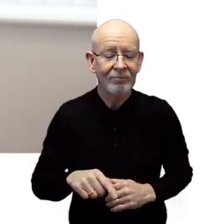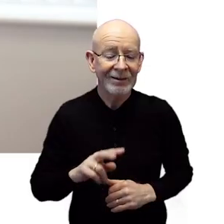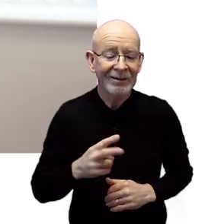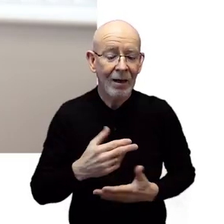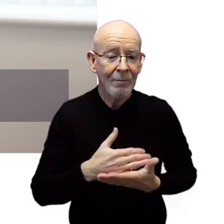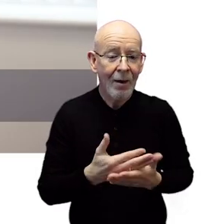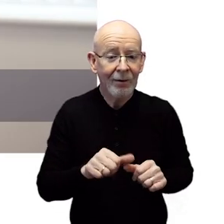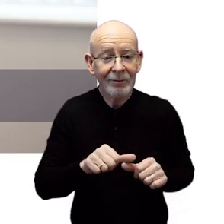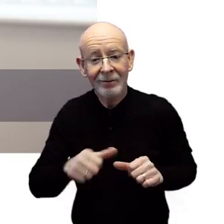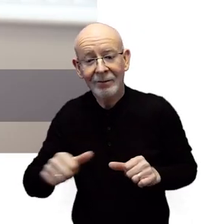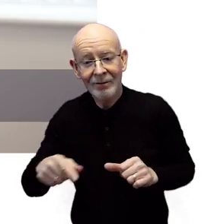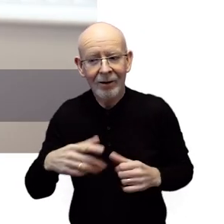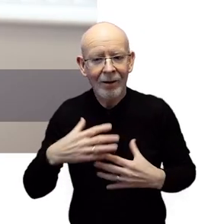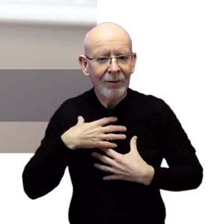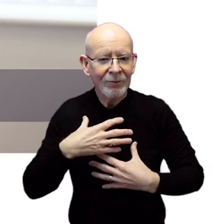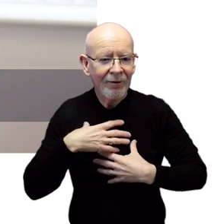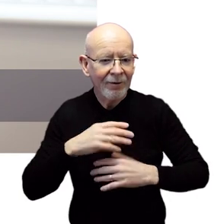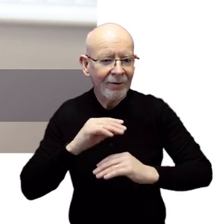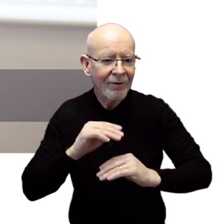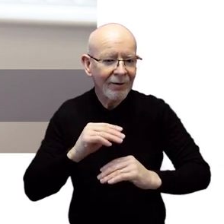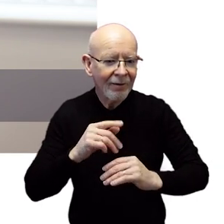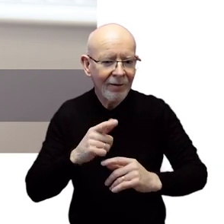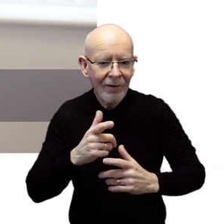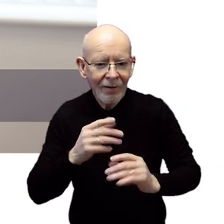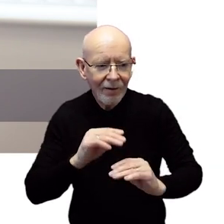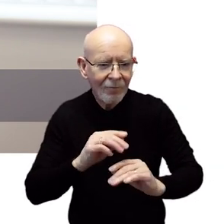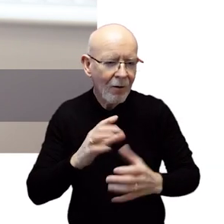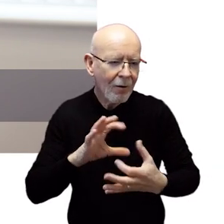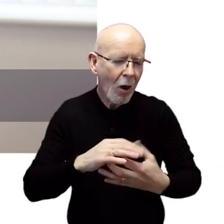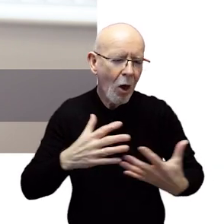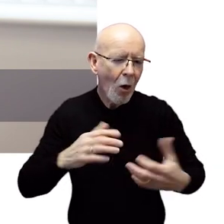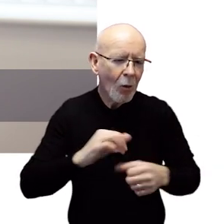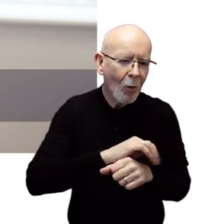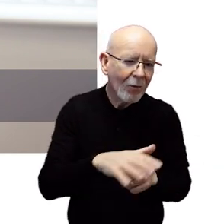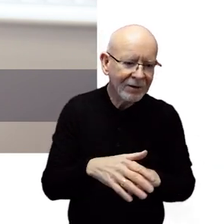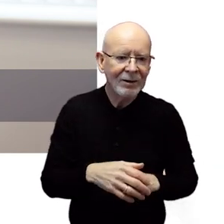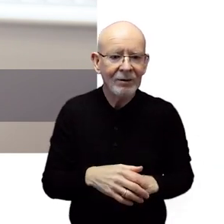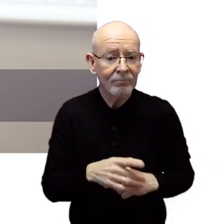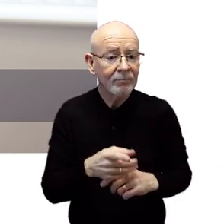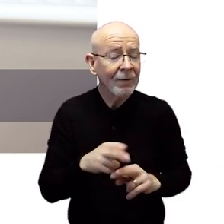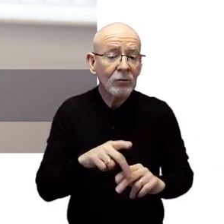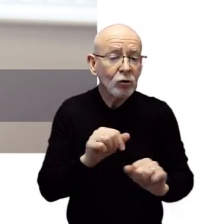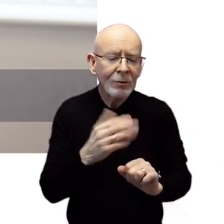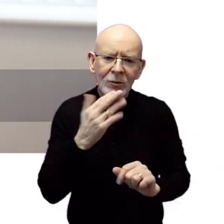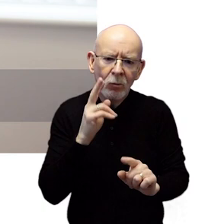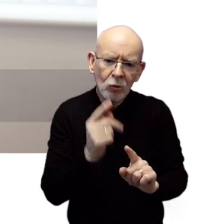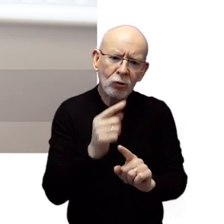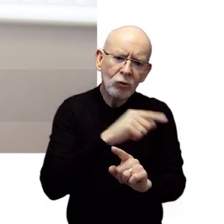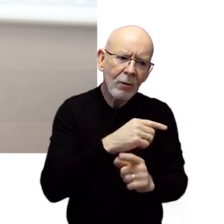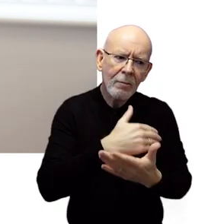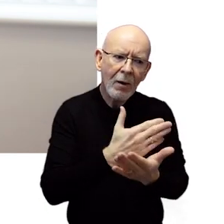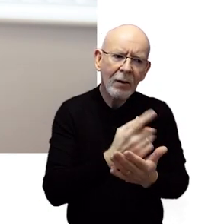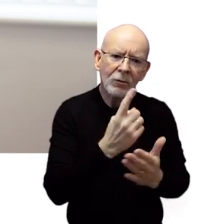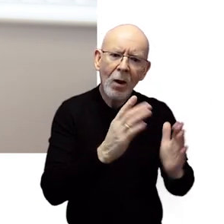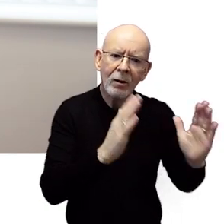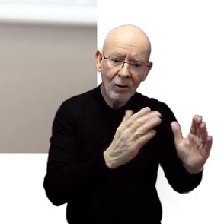Welcome to section two of our breathing pattern disorder workshop for long COVID. If you haven't already, please watch sessions